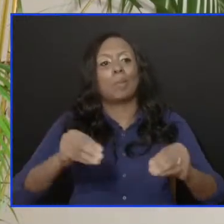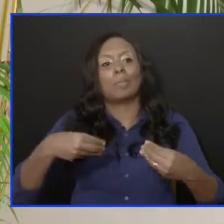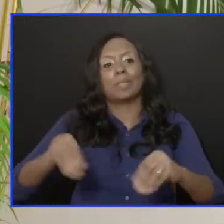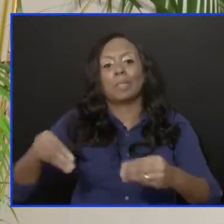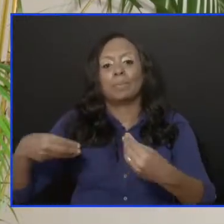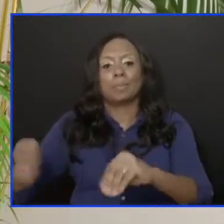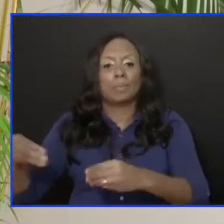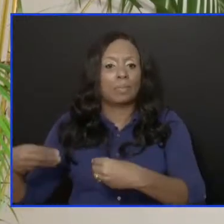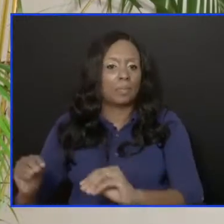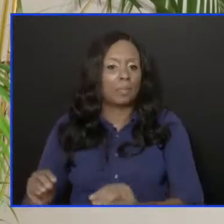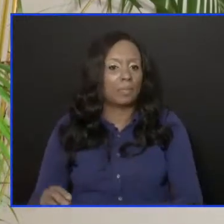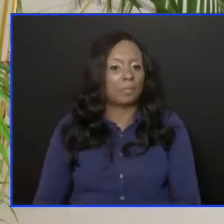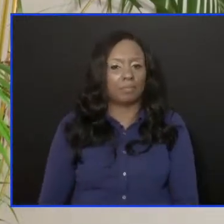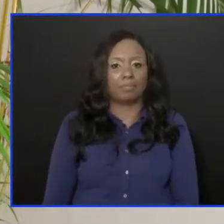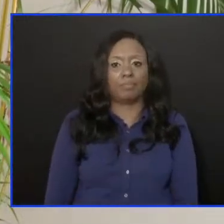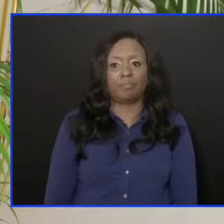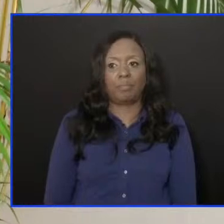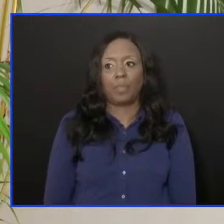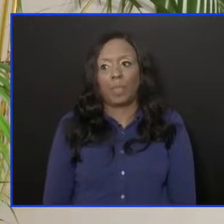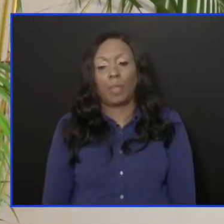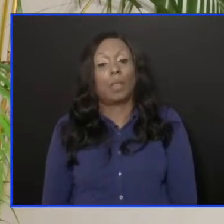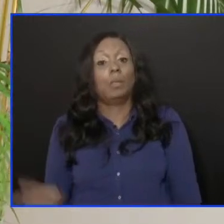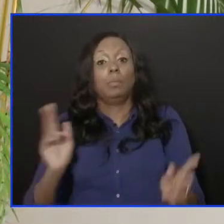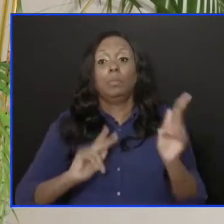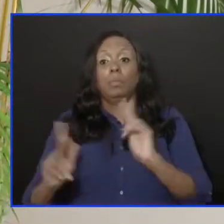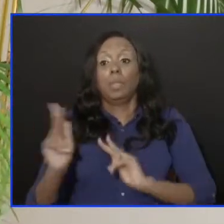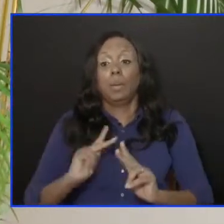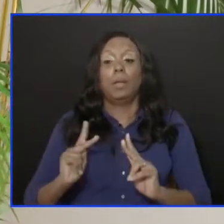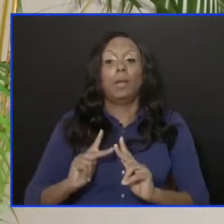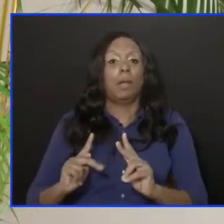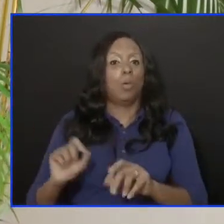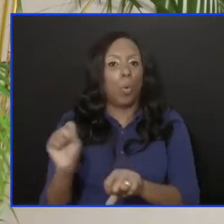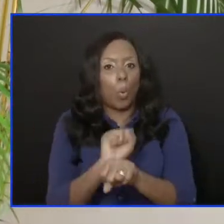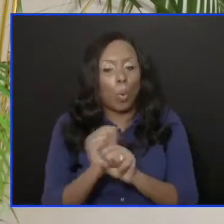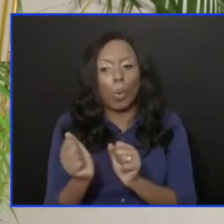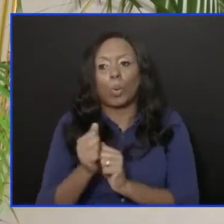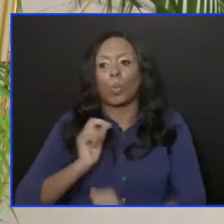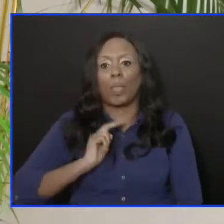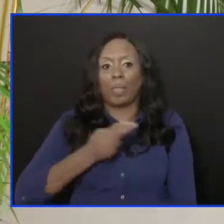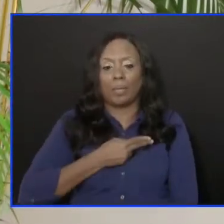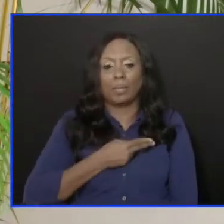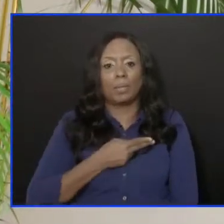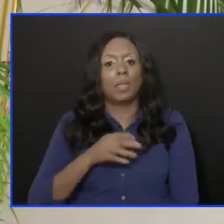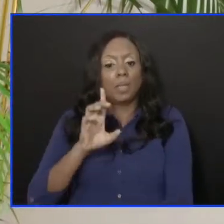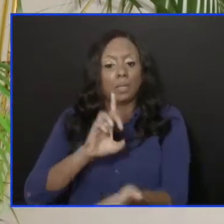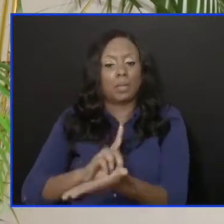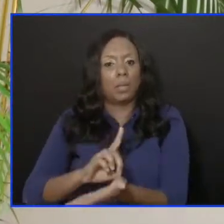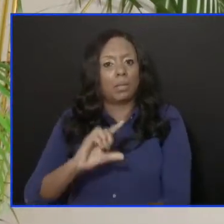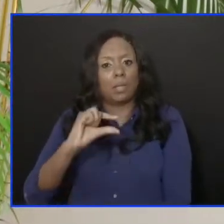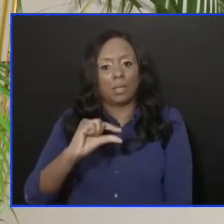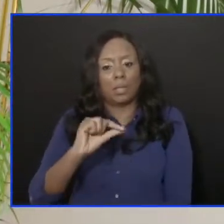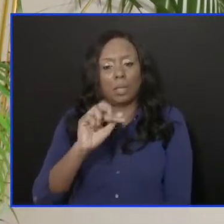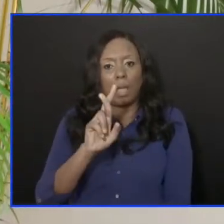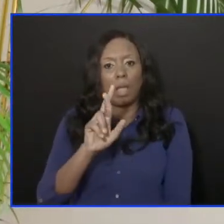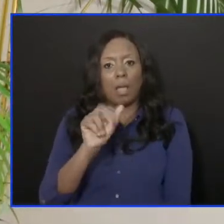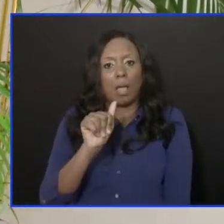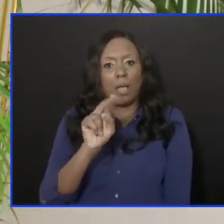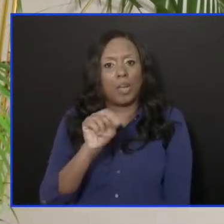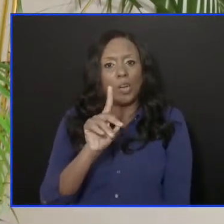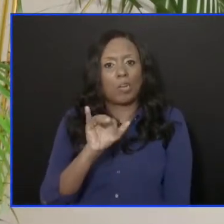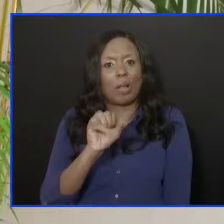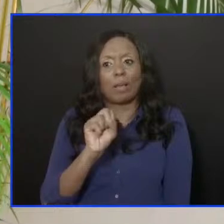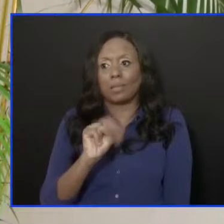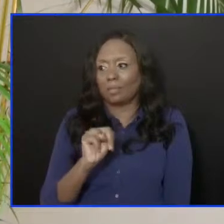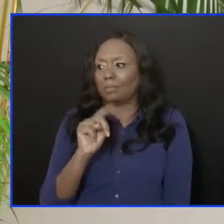the cooperation of the public. We get reports from Dr. Adana Grandison, and this situation